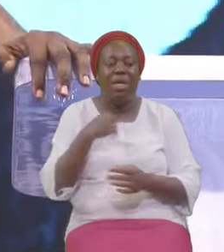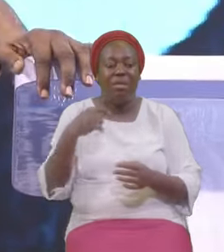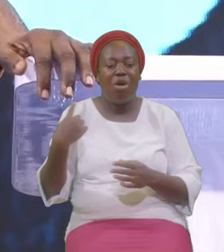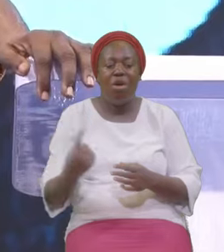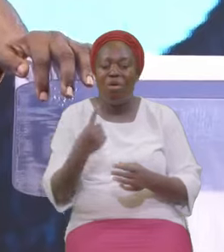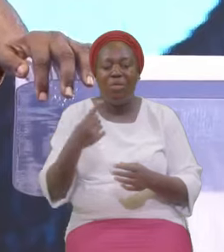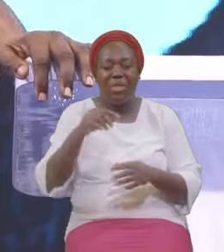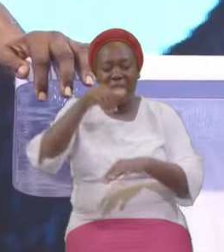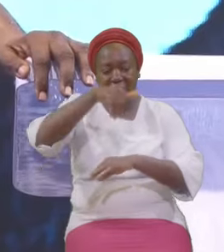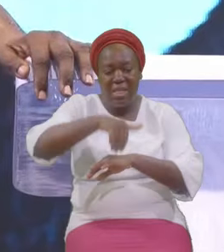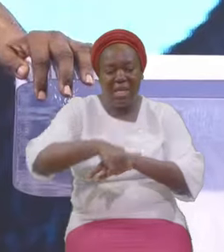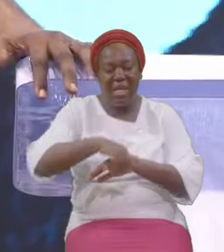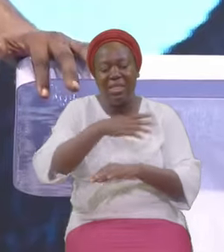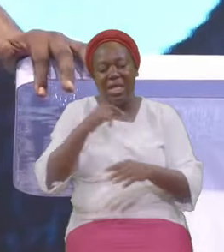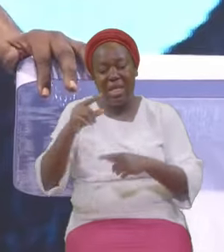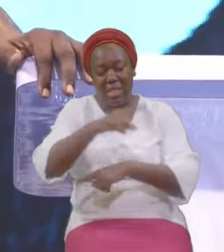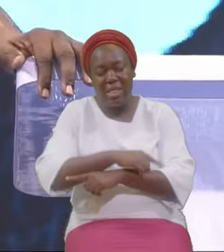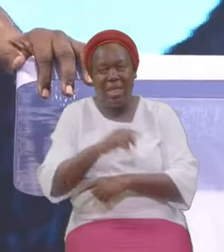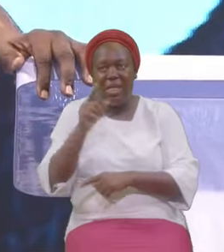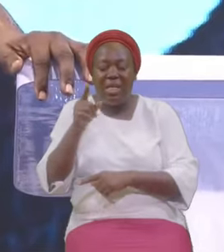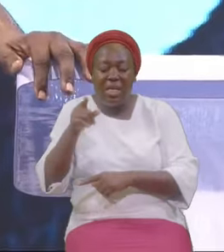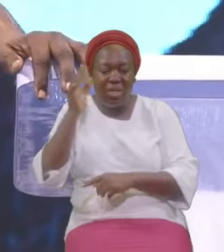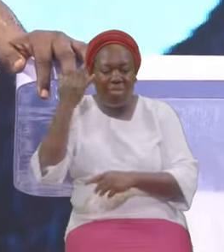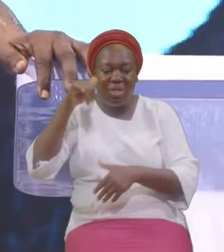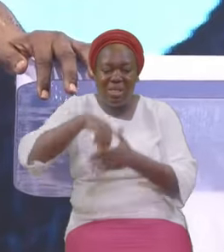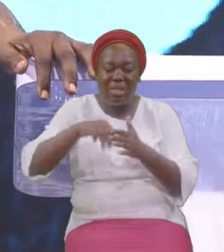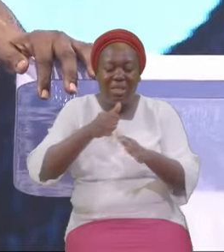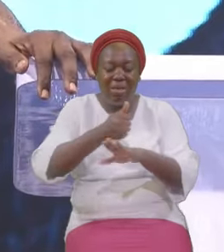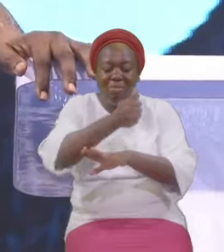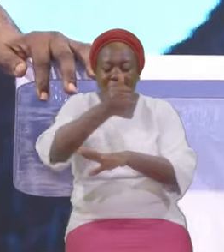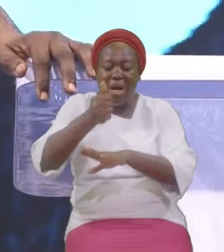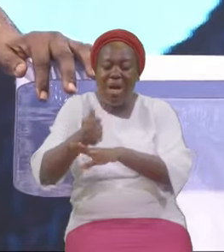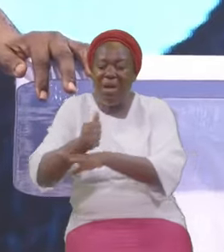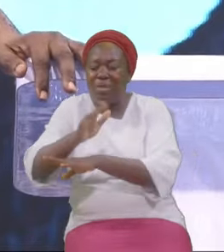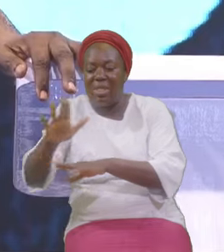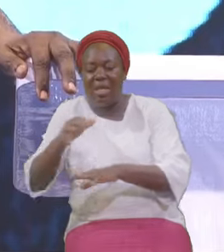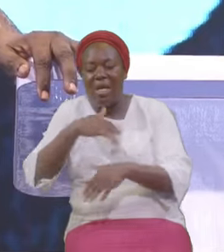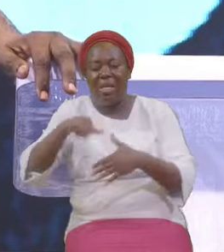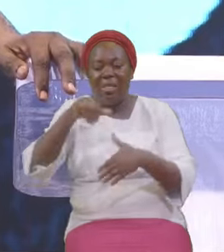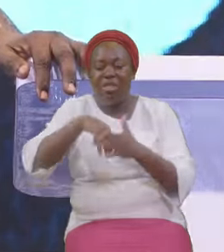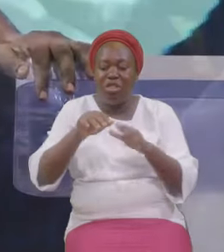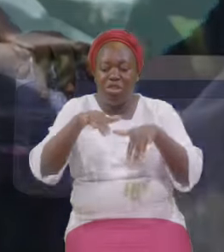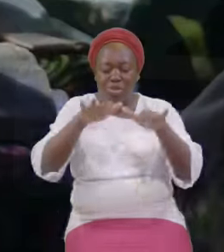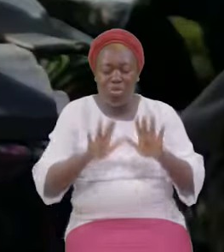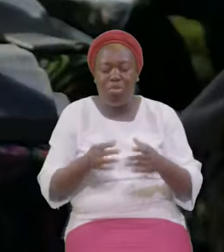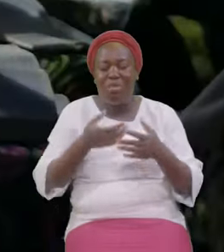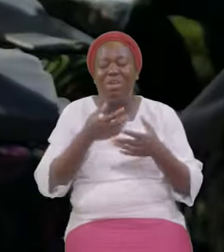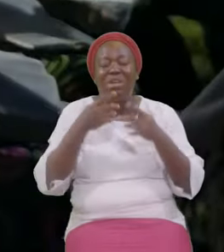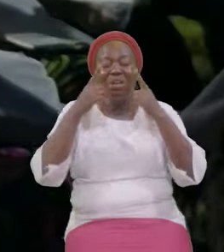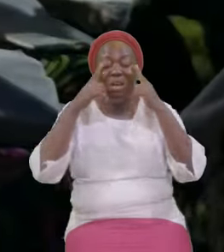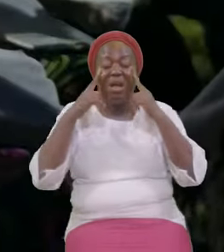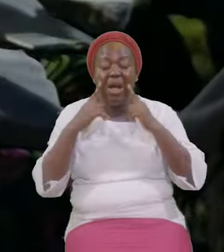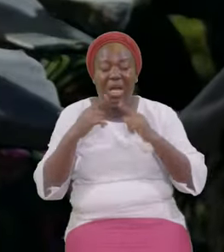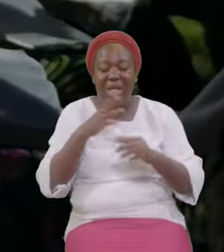was in the mountains and in the tombs, crying and cutting